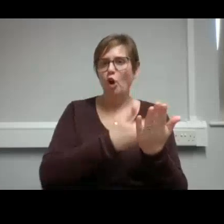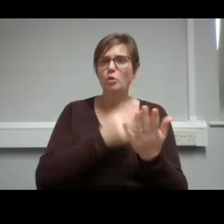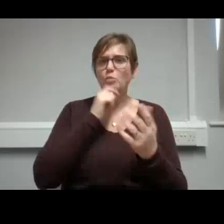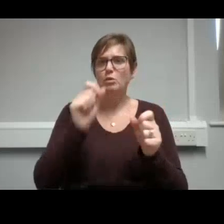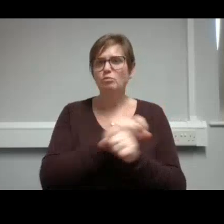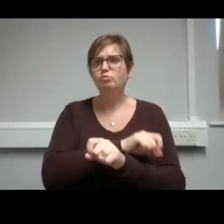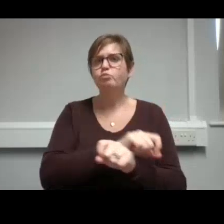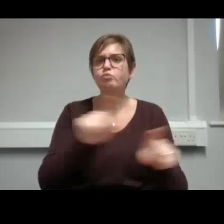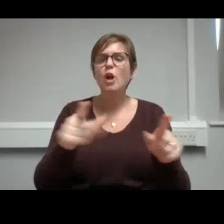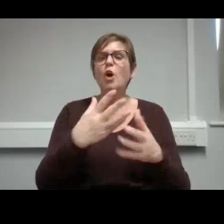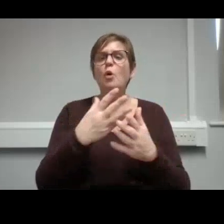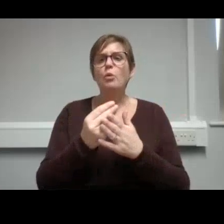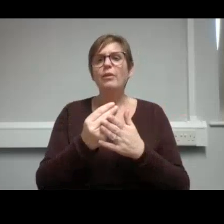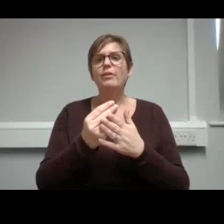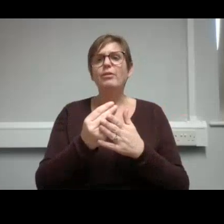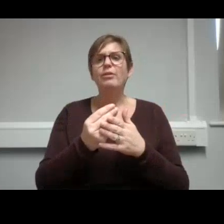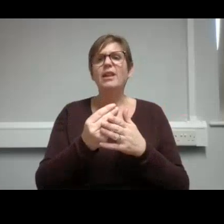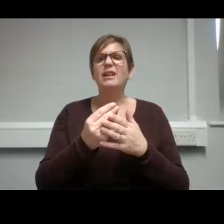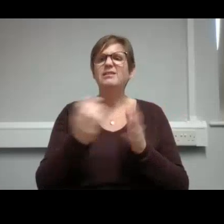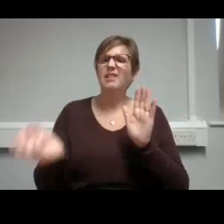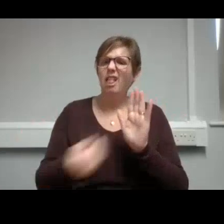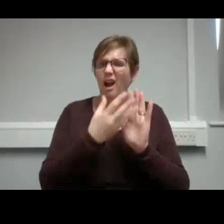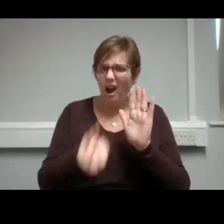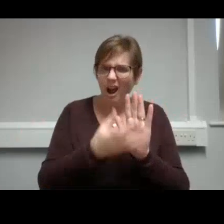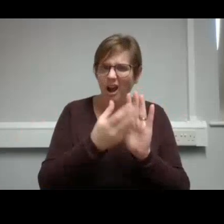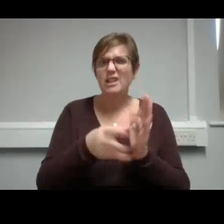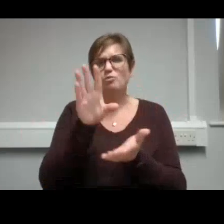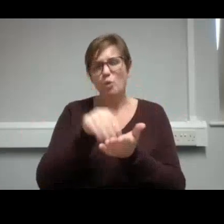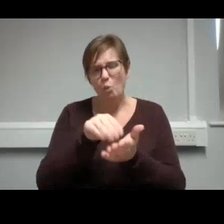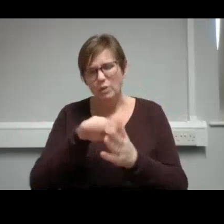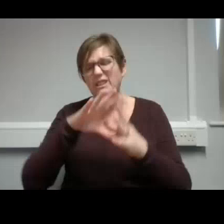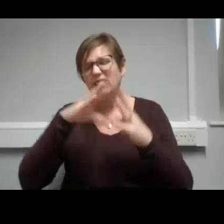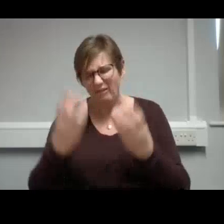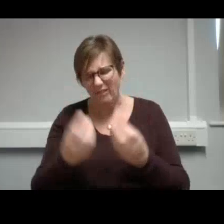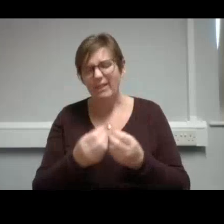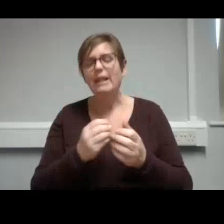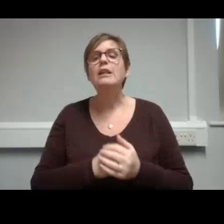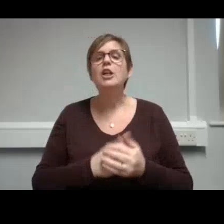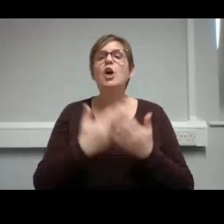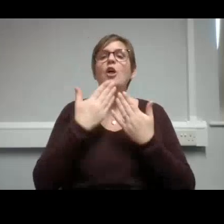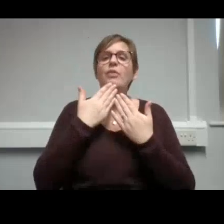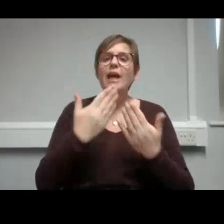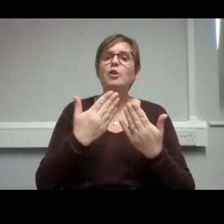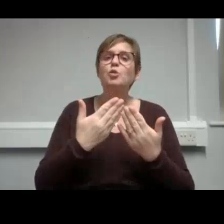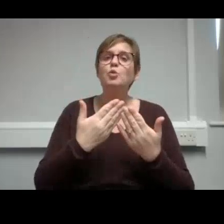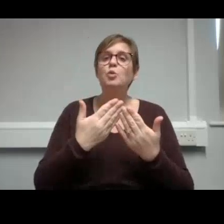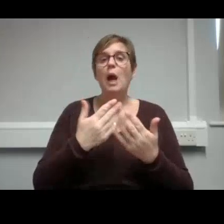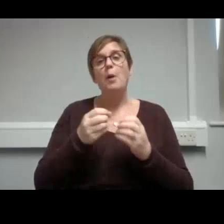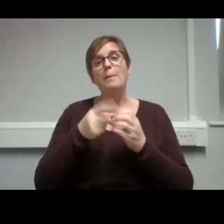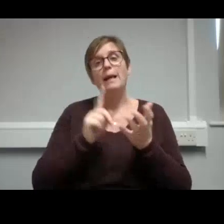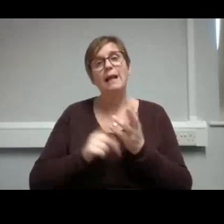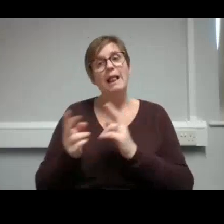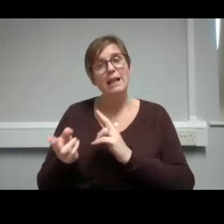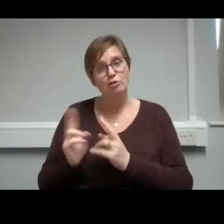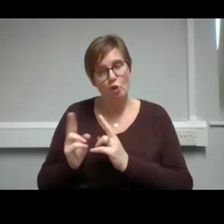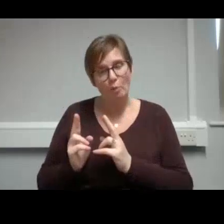the kind of post-attendee slides and recording and things like that. Thanks to our BSL